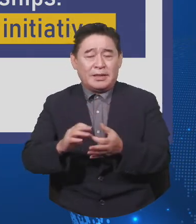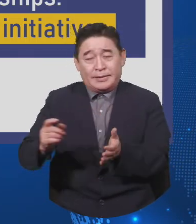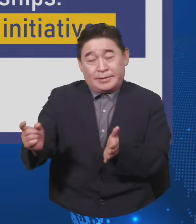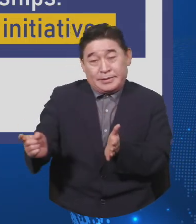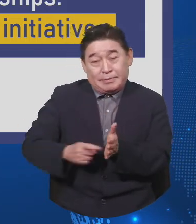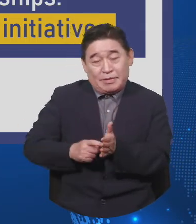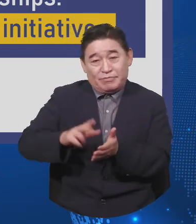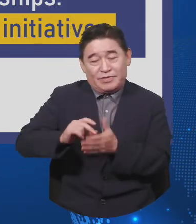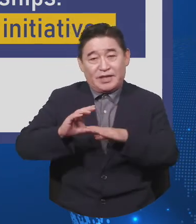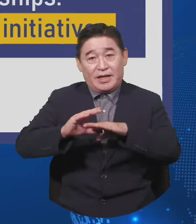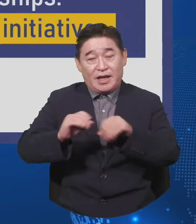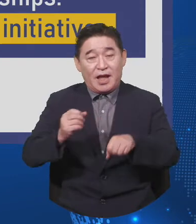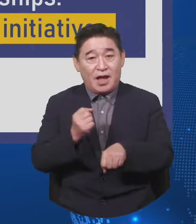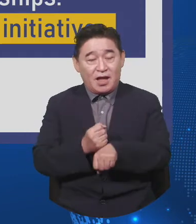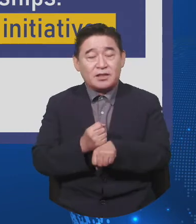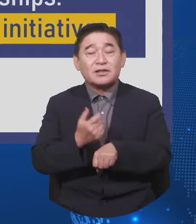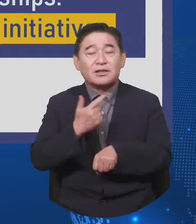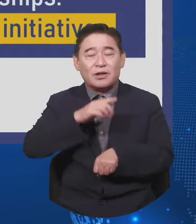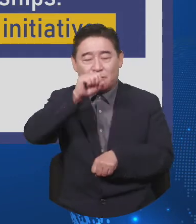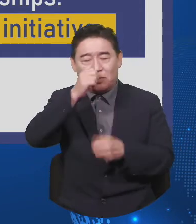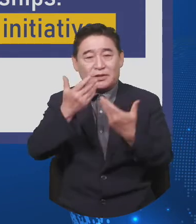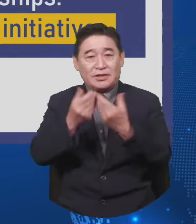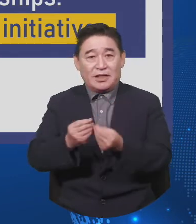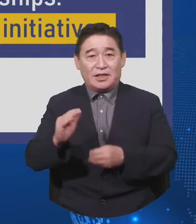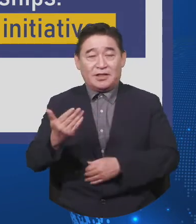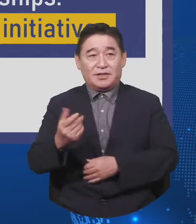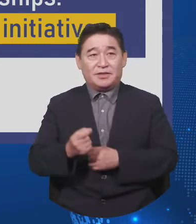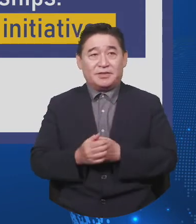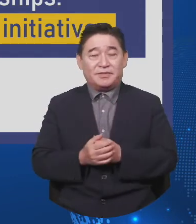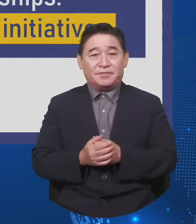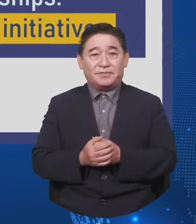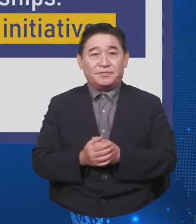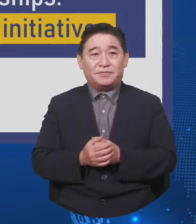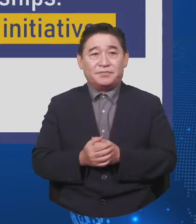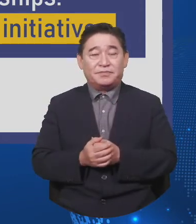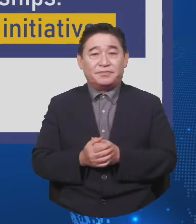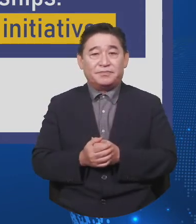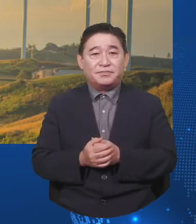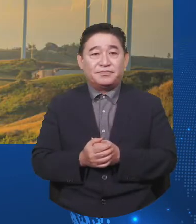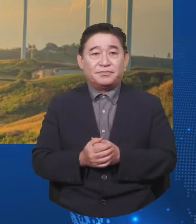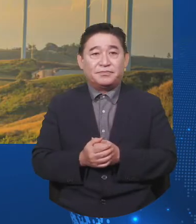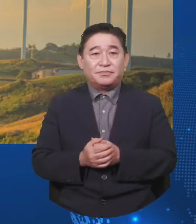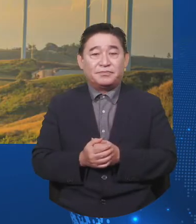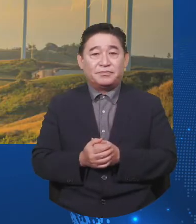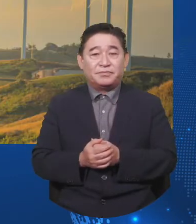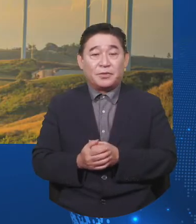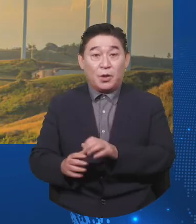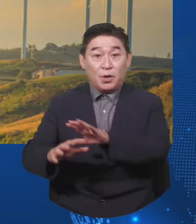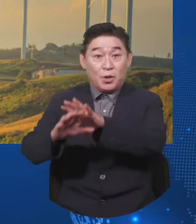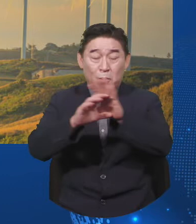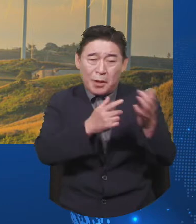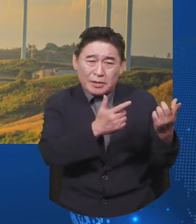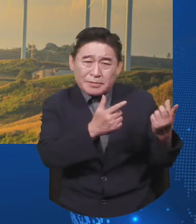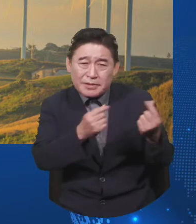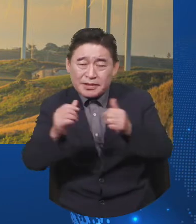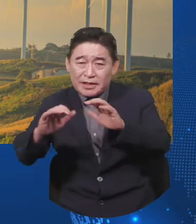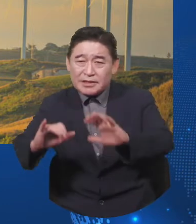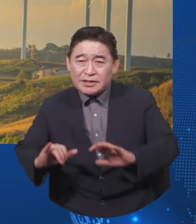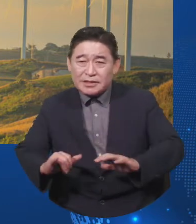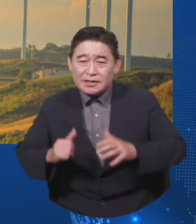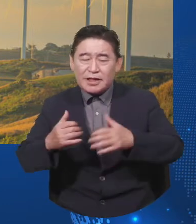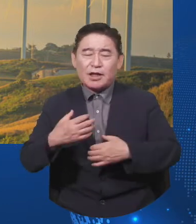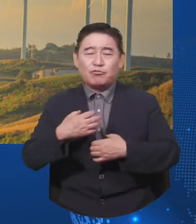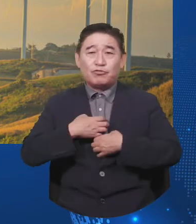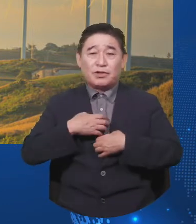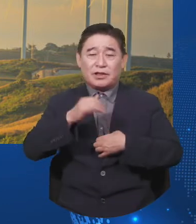are enough global challenges to go around for us to be innovative in thinking. And speaking of challenges,